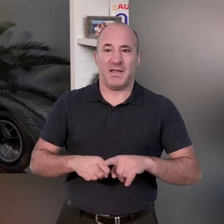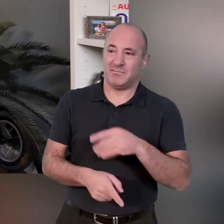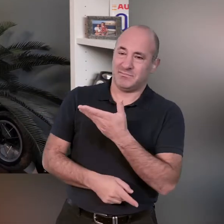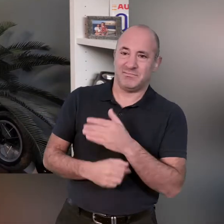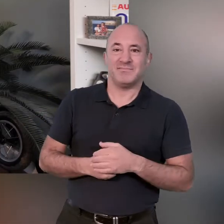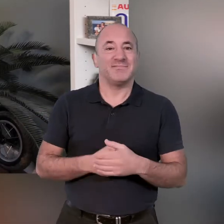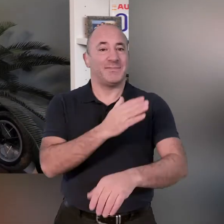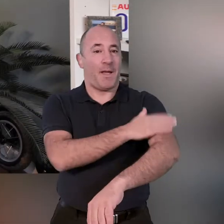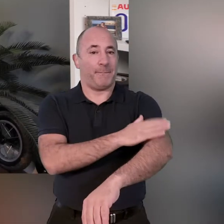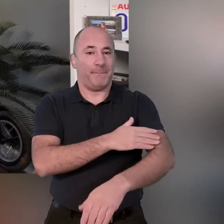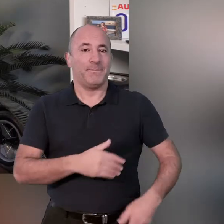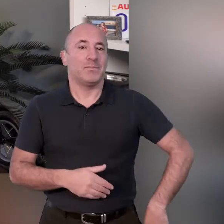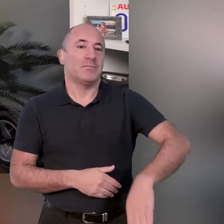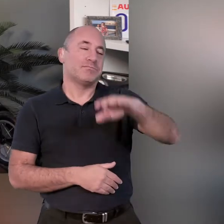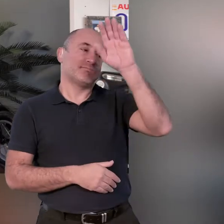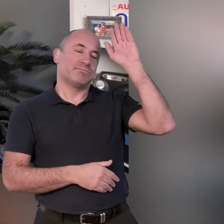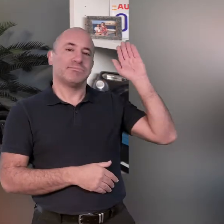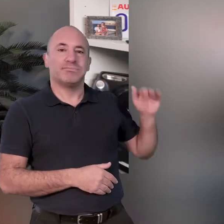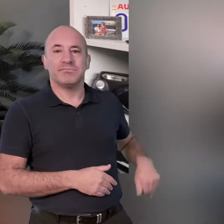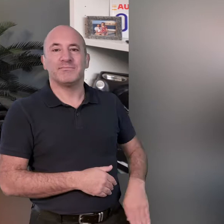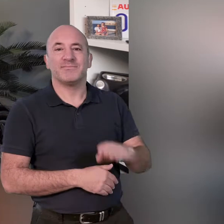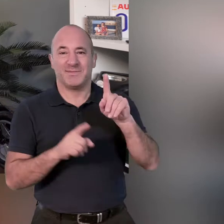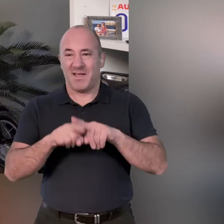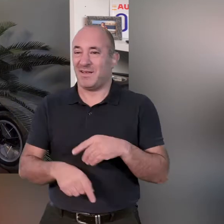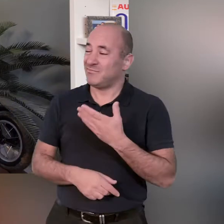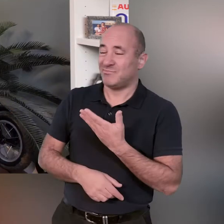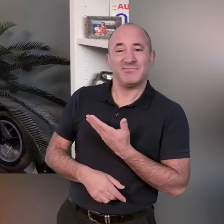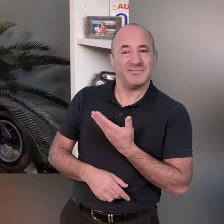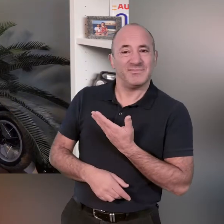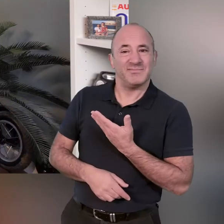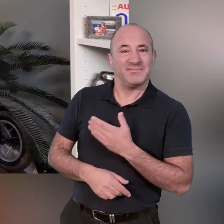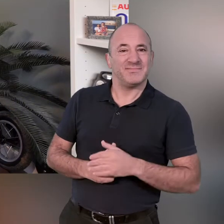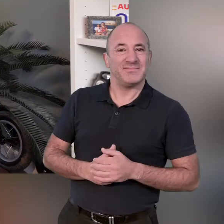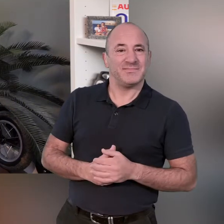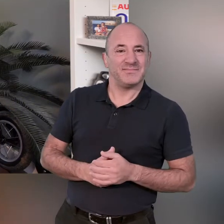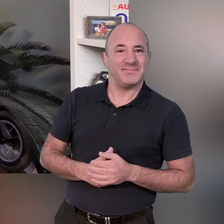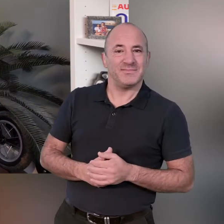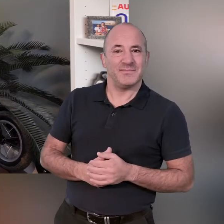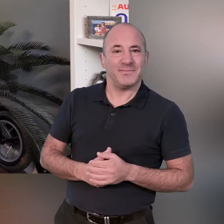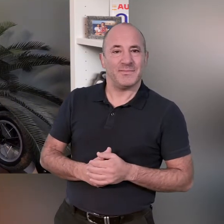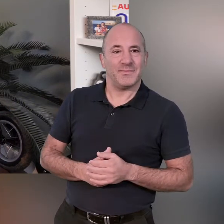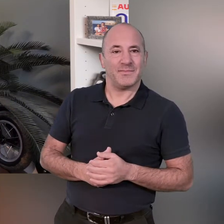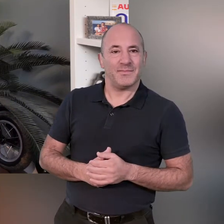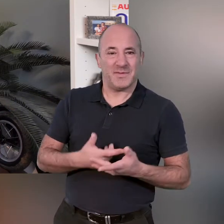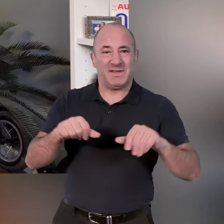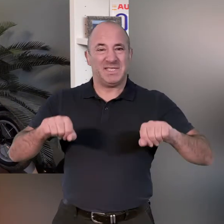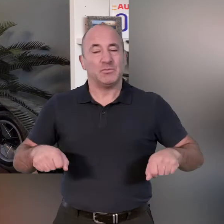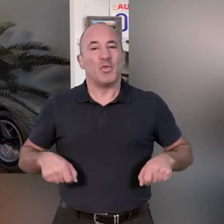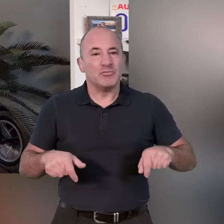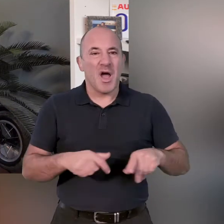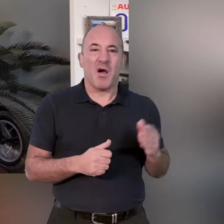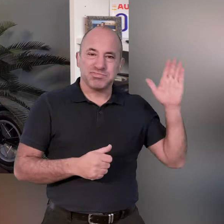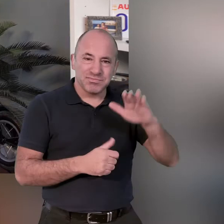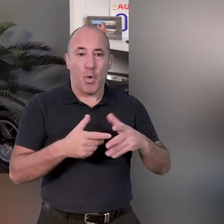our side. But remember, bringing it around, brushing past our ear and down past our leg or our wheel if you're in a wheelchair, or if you're sat